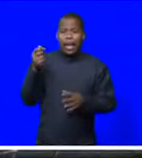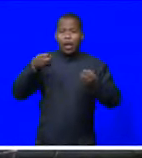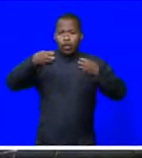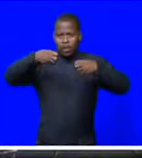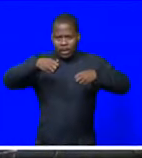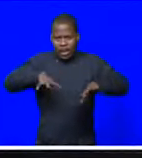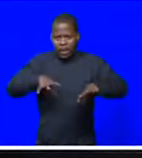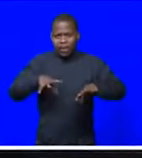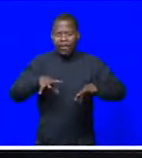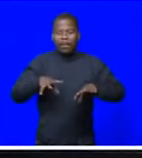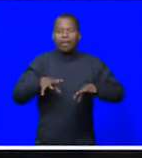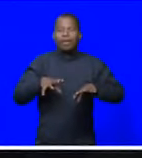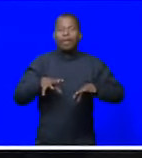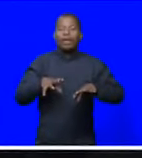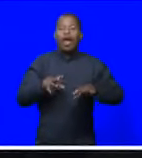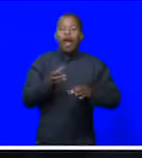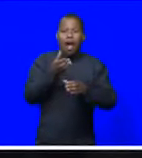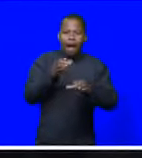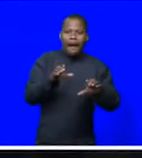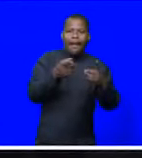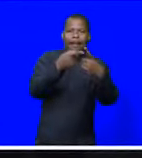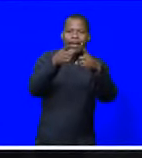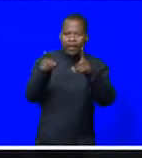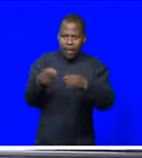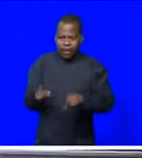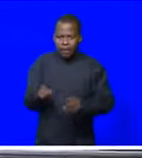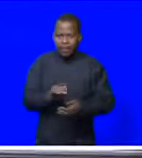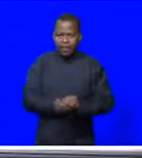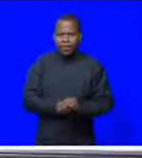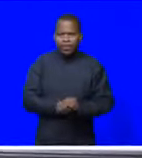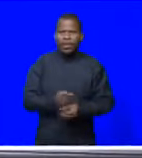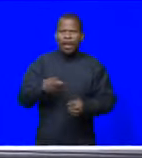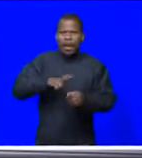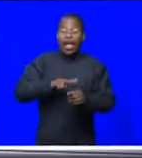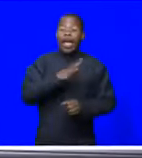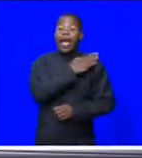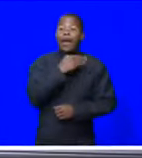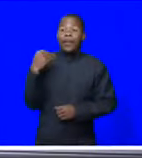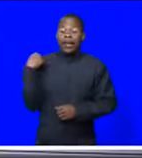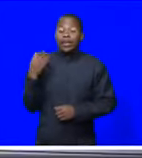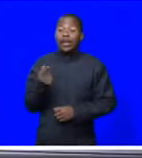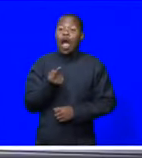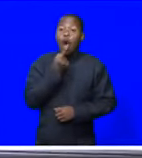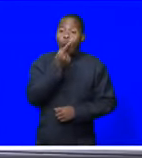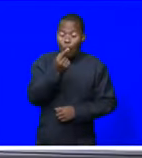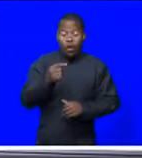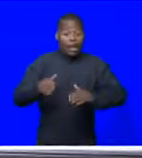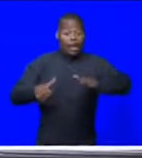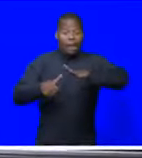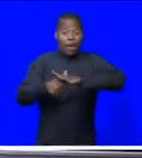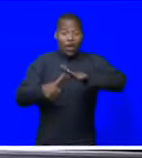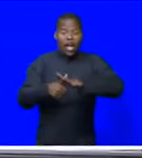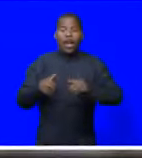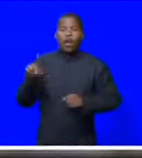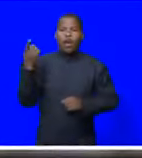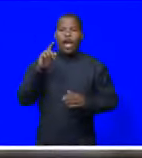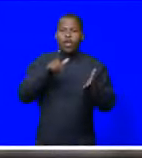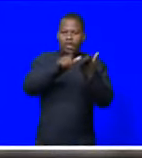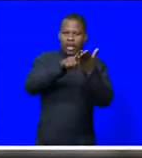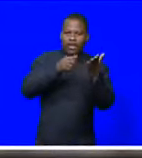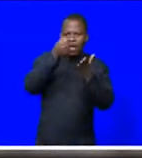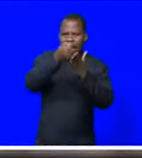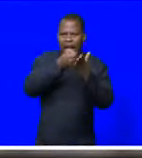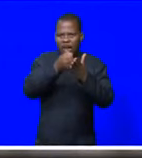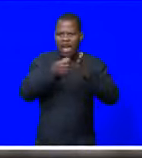broadcasting institutions in some countries around the world. The minister says this is why it is important to review the broadcasting